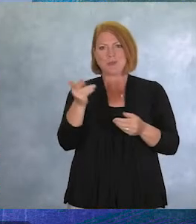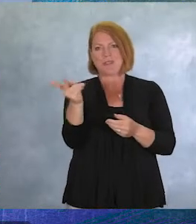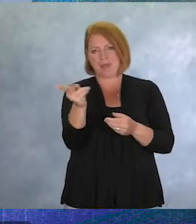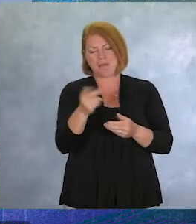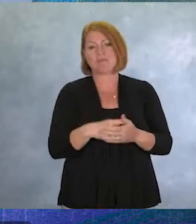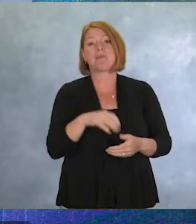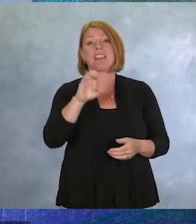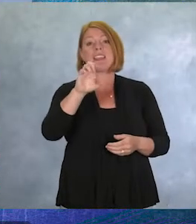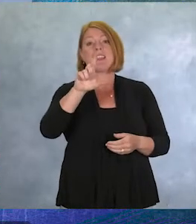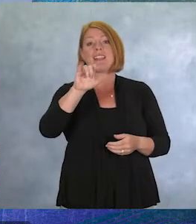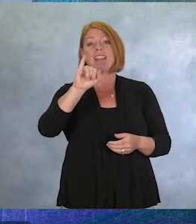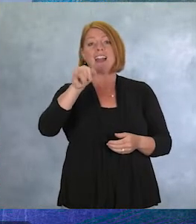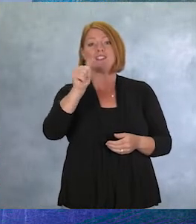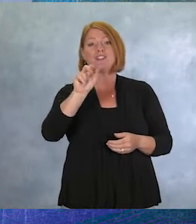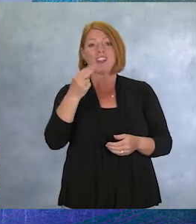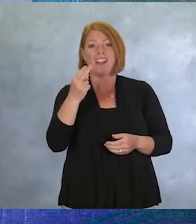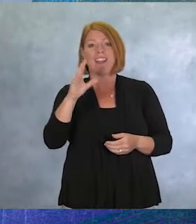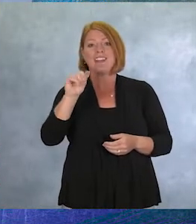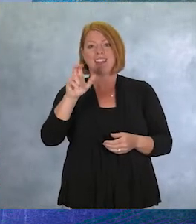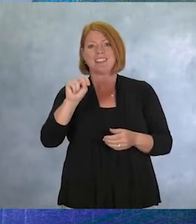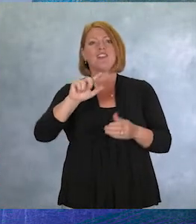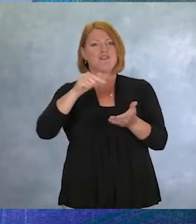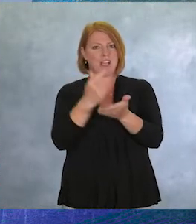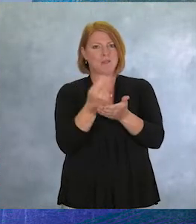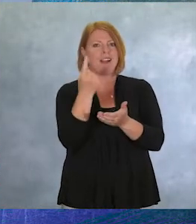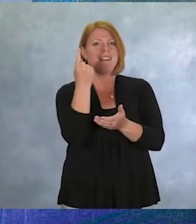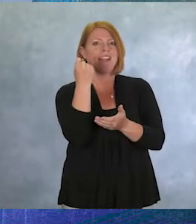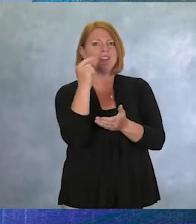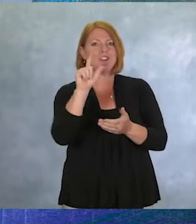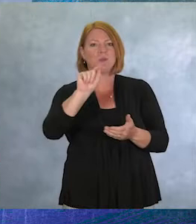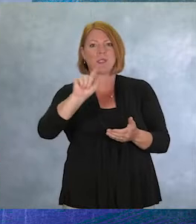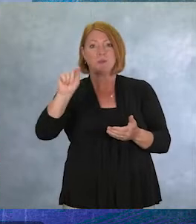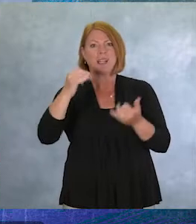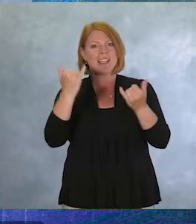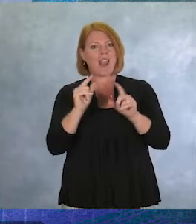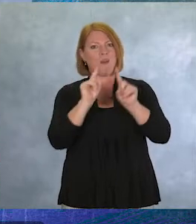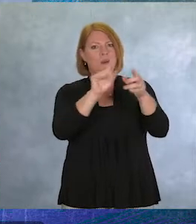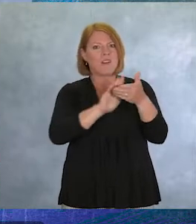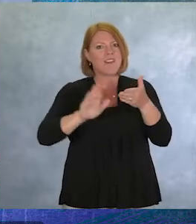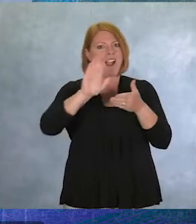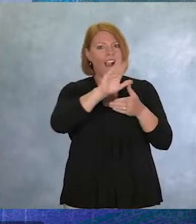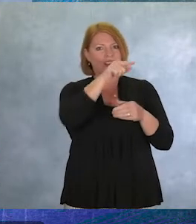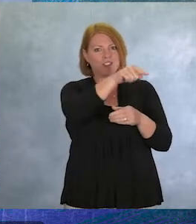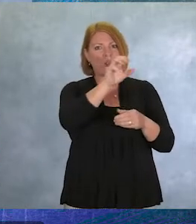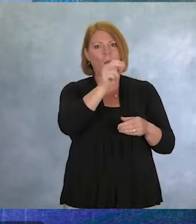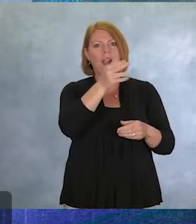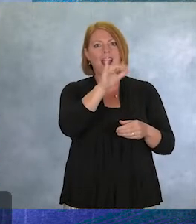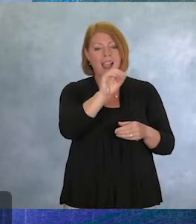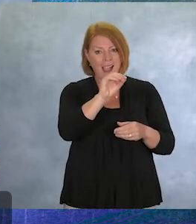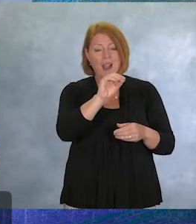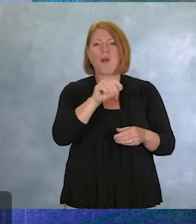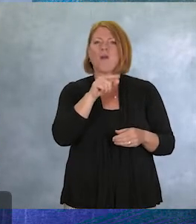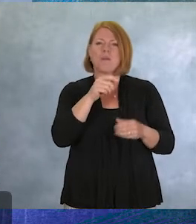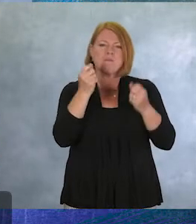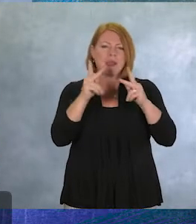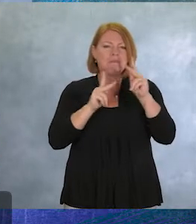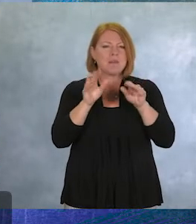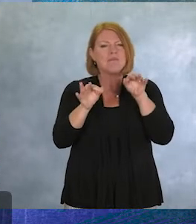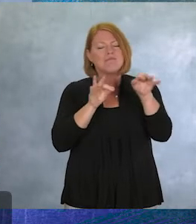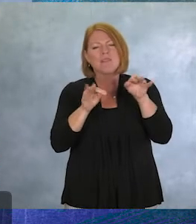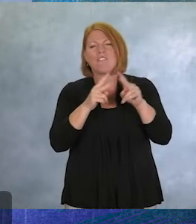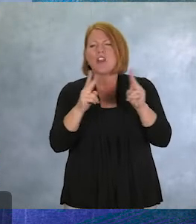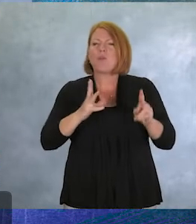Cason graduated in 2020 and is now attending college in Ohio. He has been described as polite, caring,